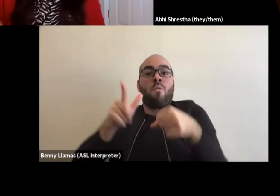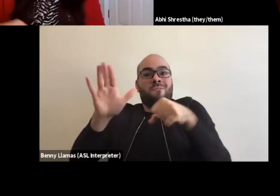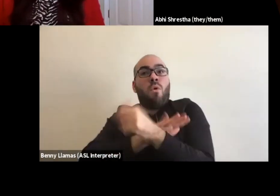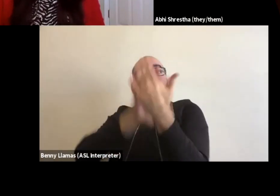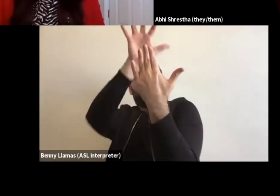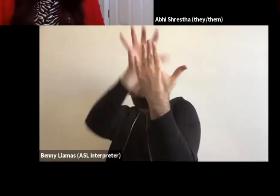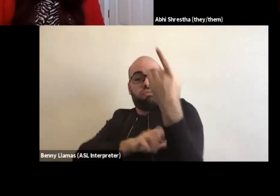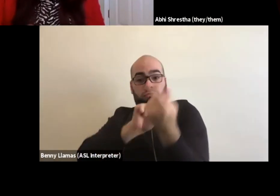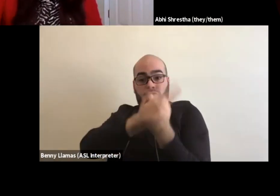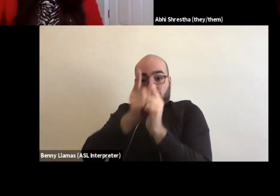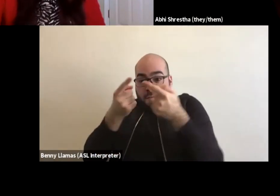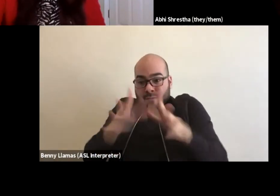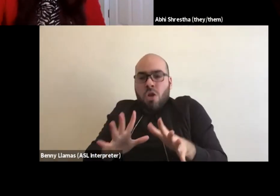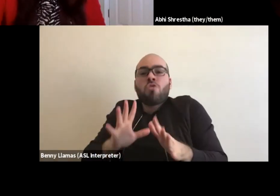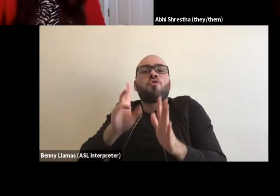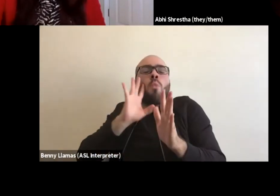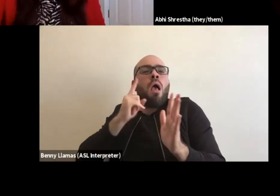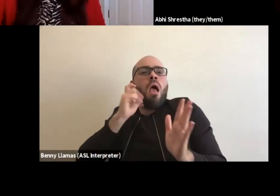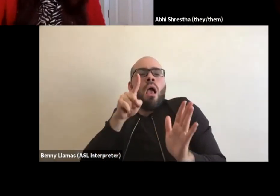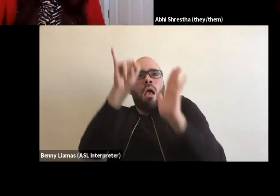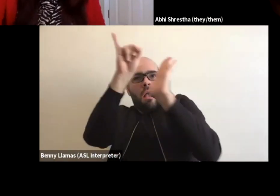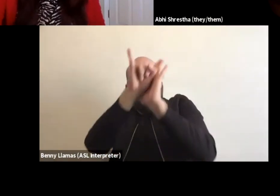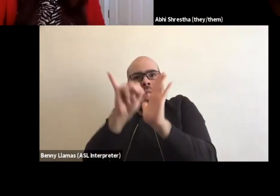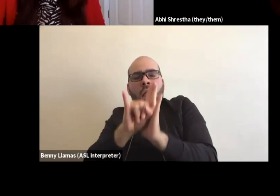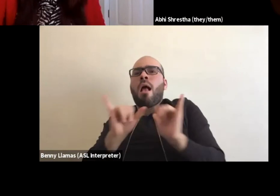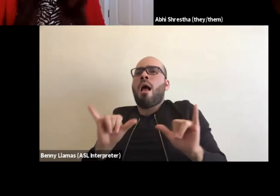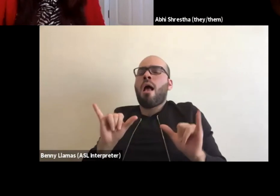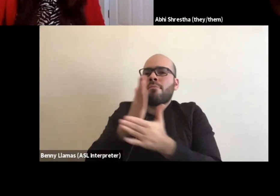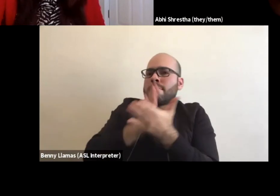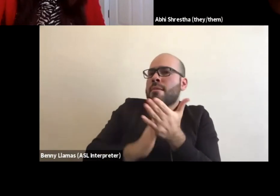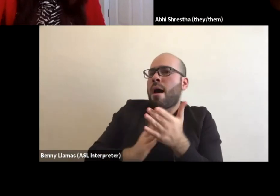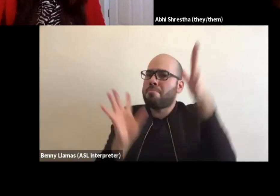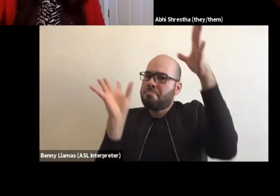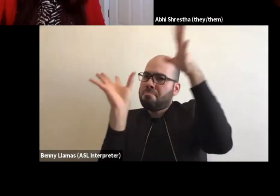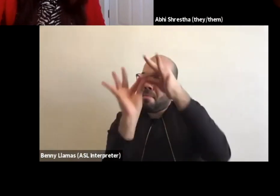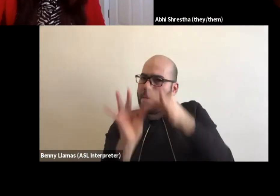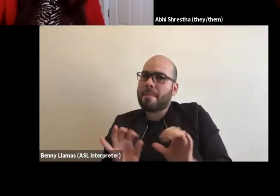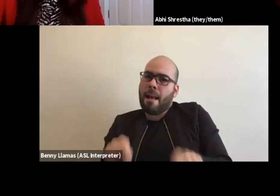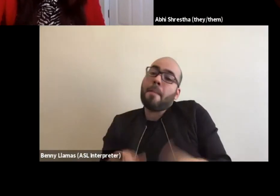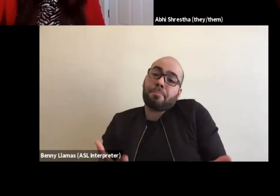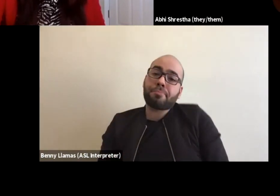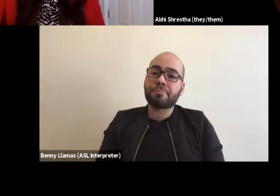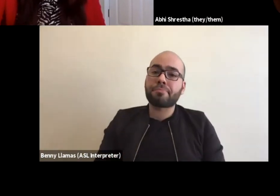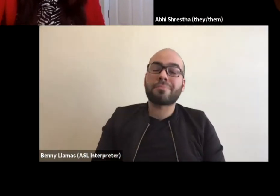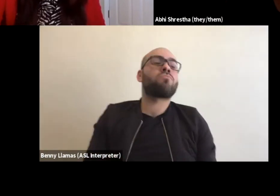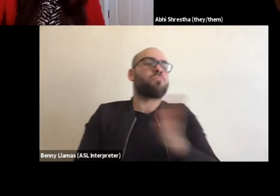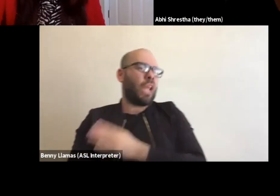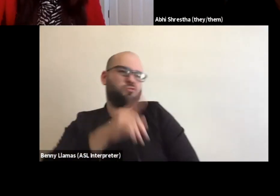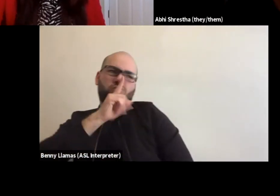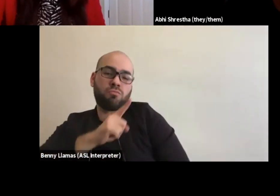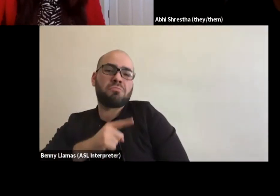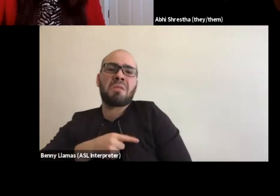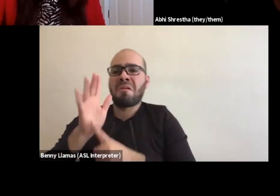And then we're gonna give everyone about like 5-6 minutes to engage with this